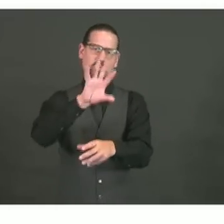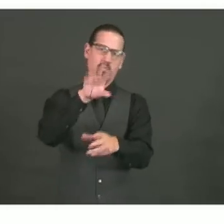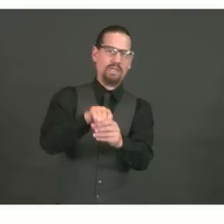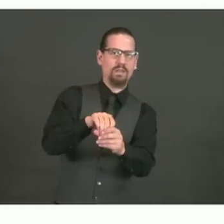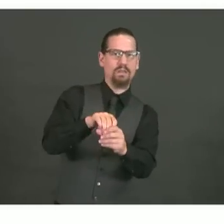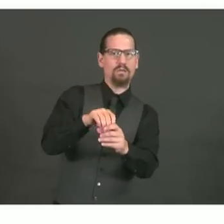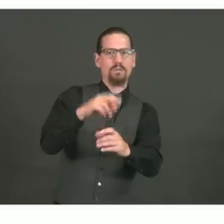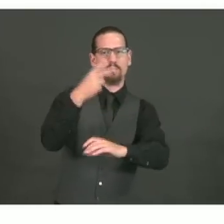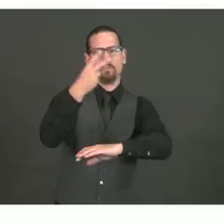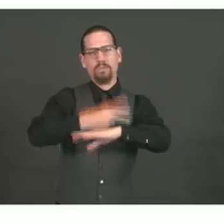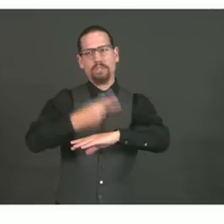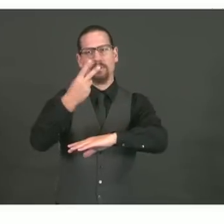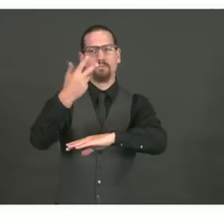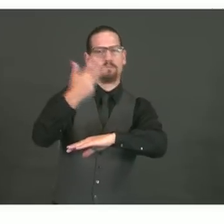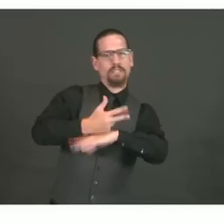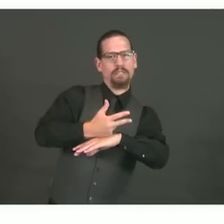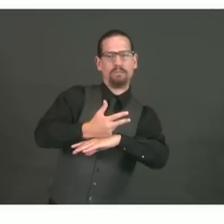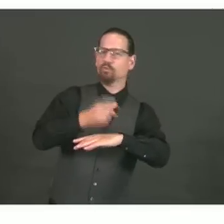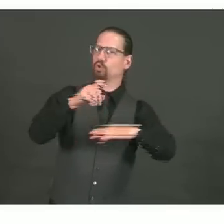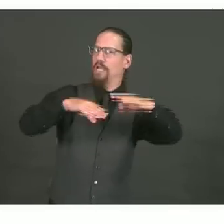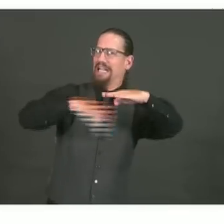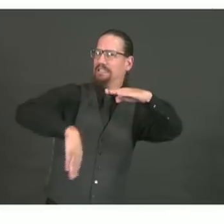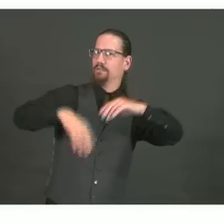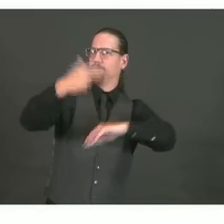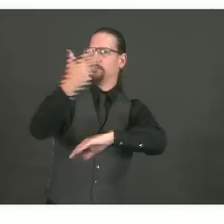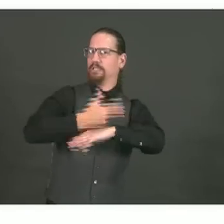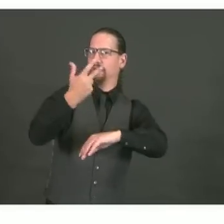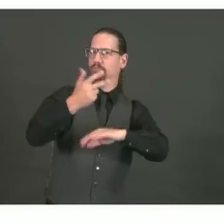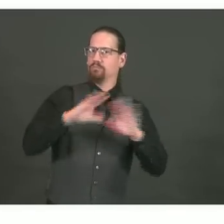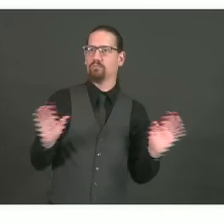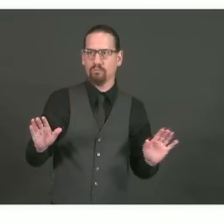whole while, until you get your results, we need you to stay at home.